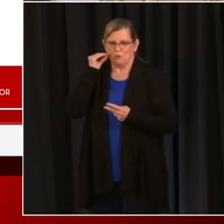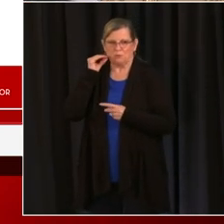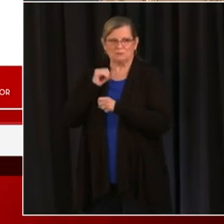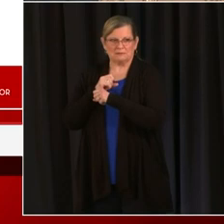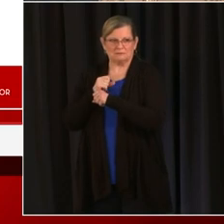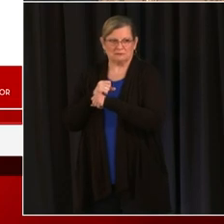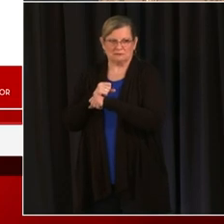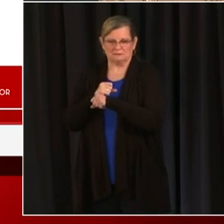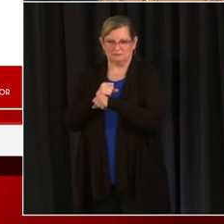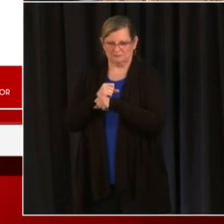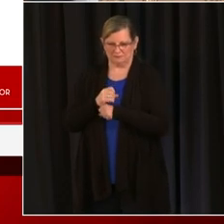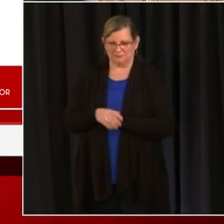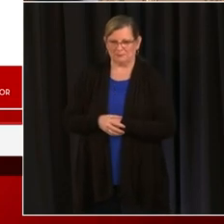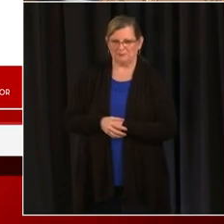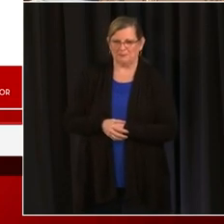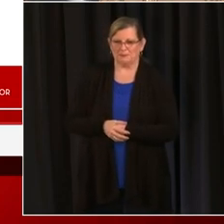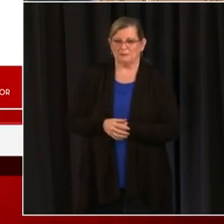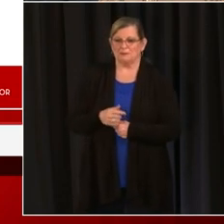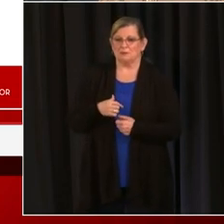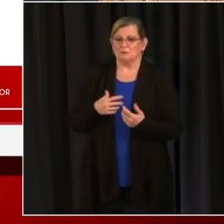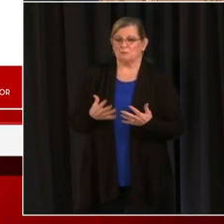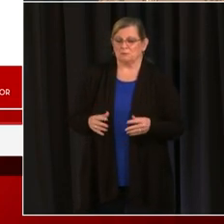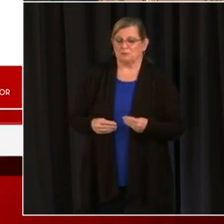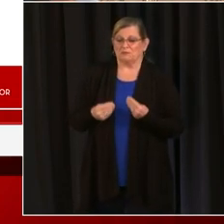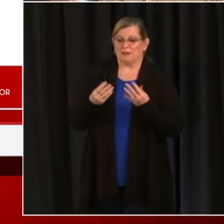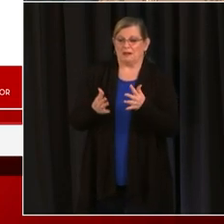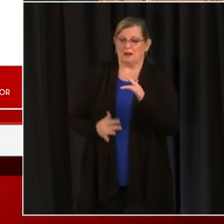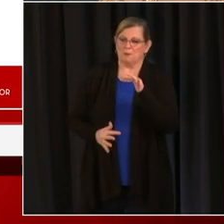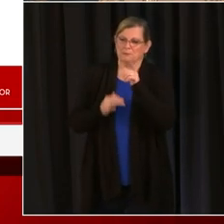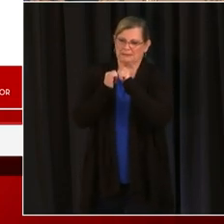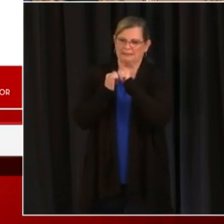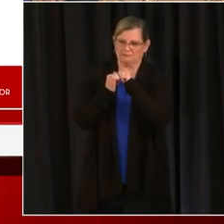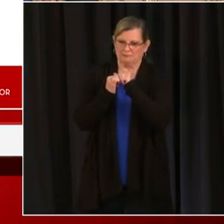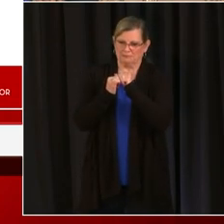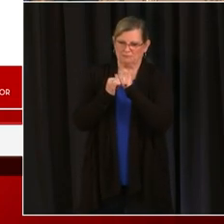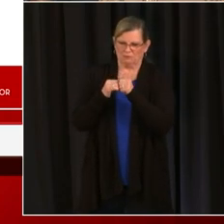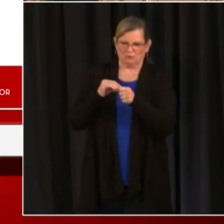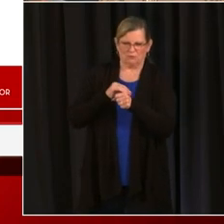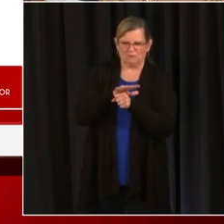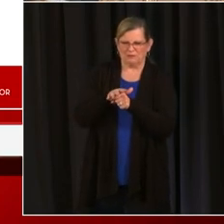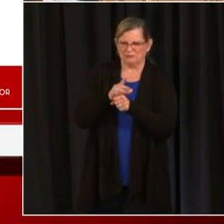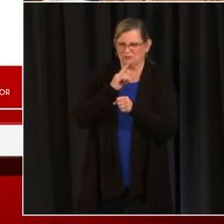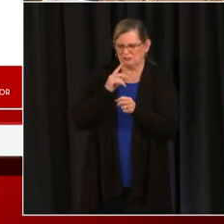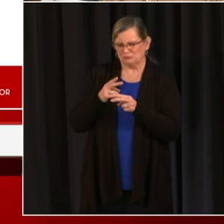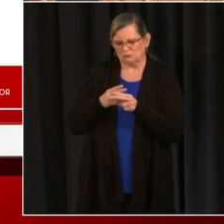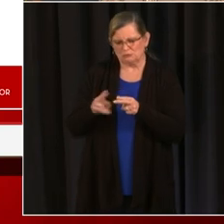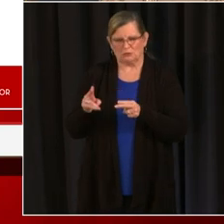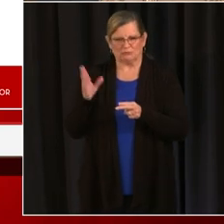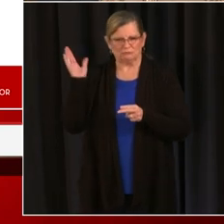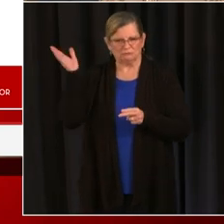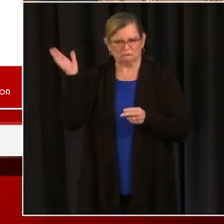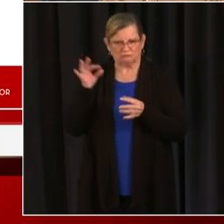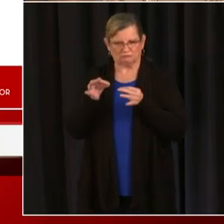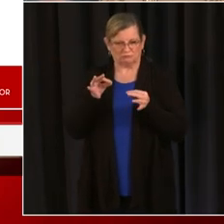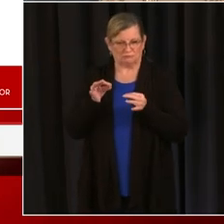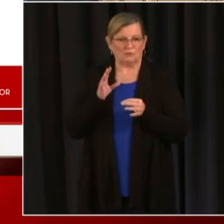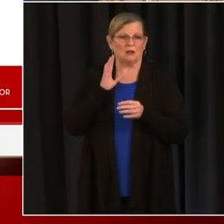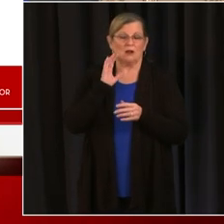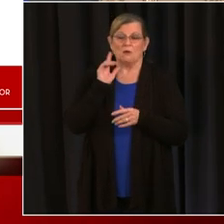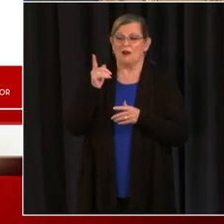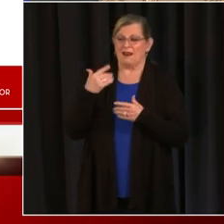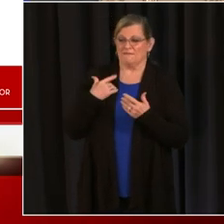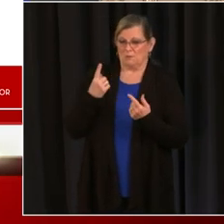to COVID-19. We have a relatively short presentation today, and then we will take your